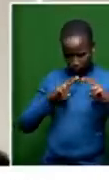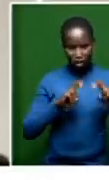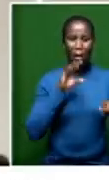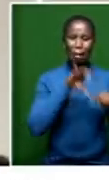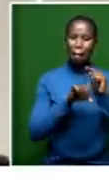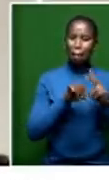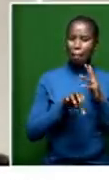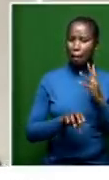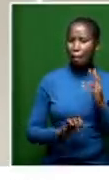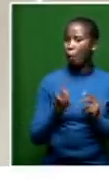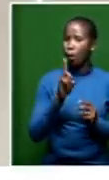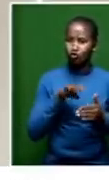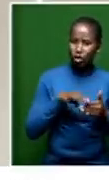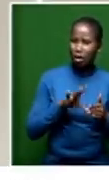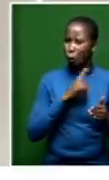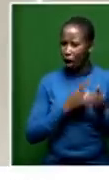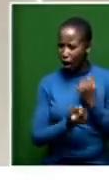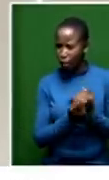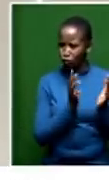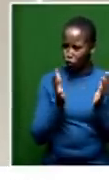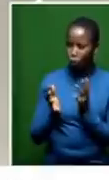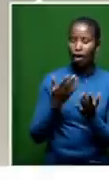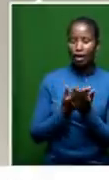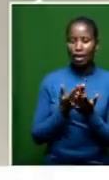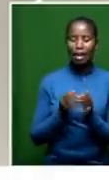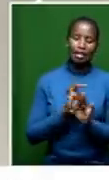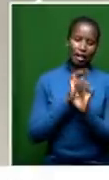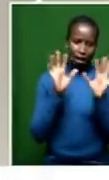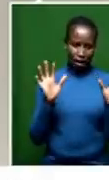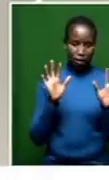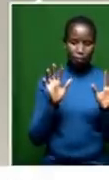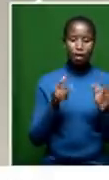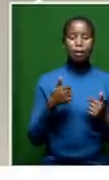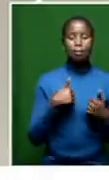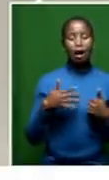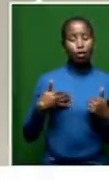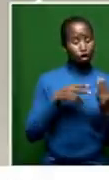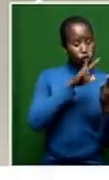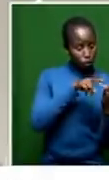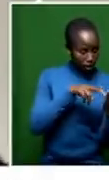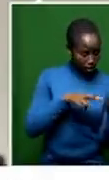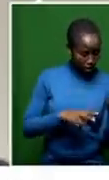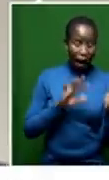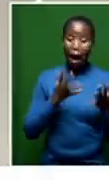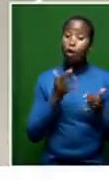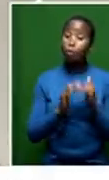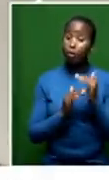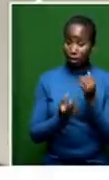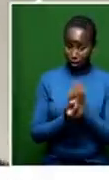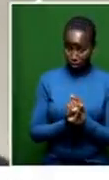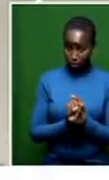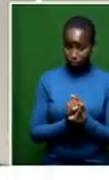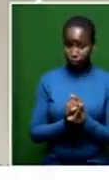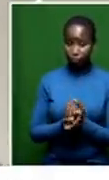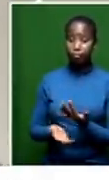the latest of, and I want you to read the trends and patterns here. Now she has